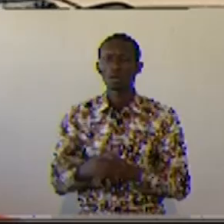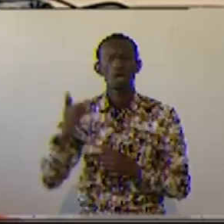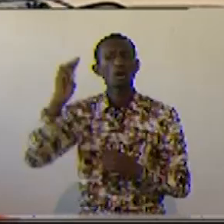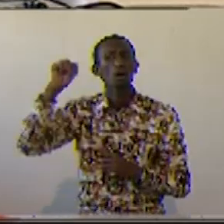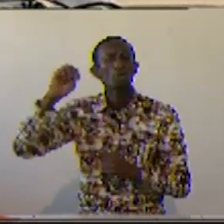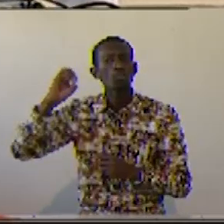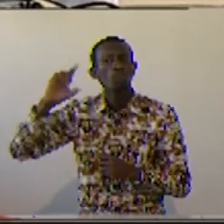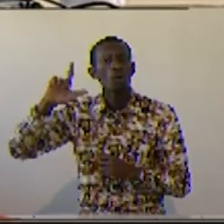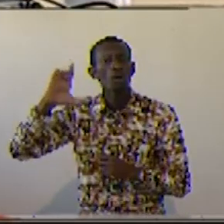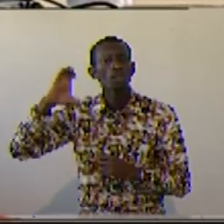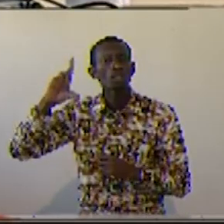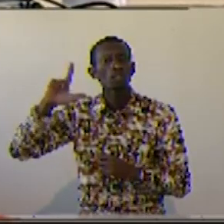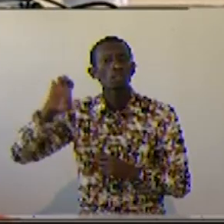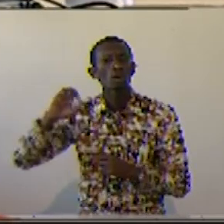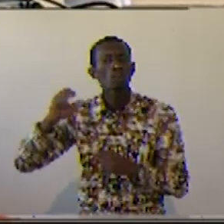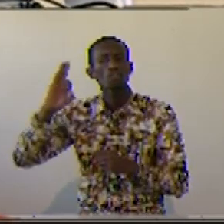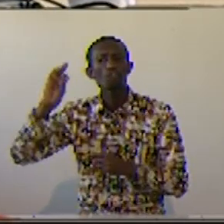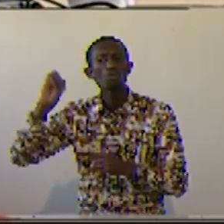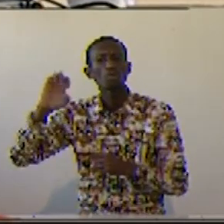It is